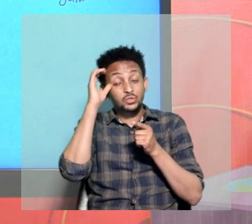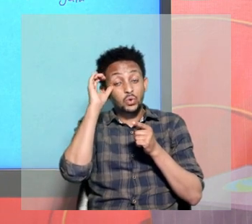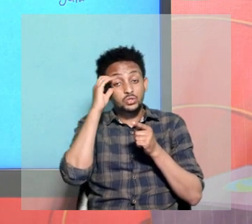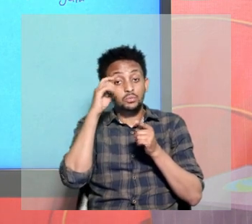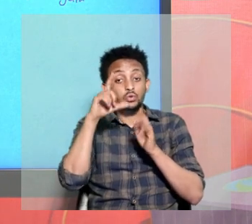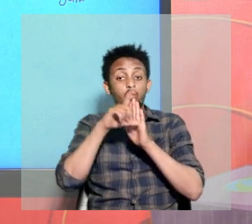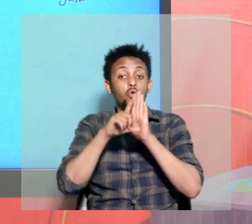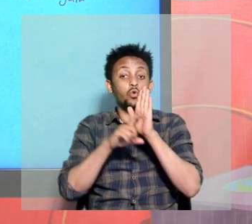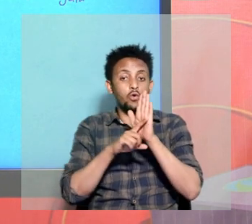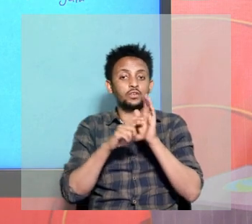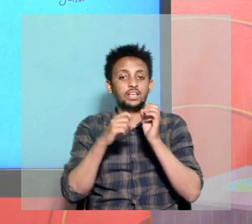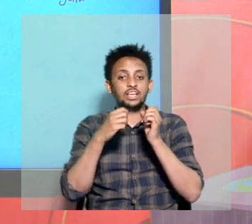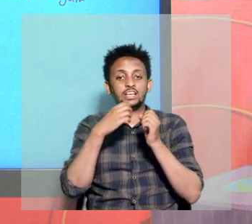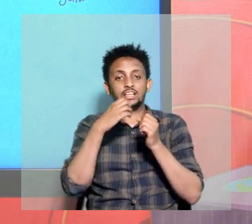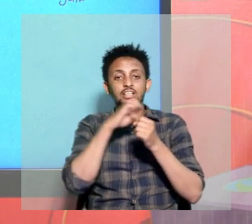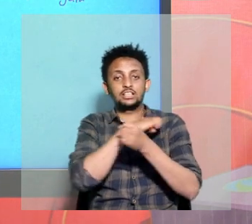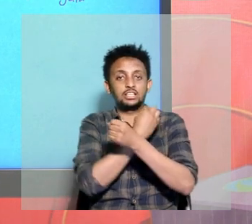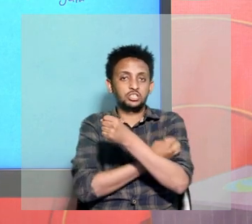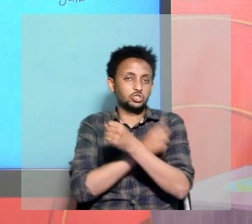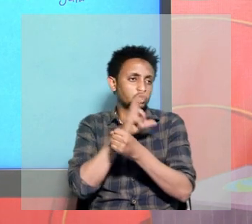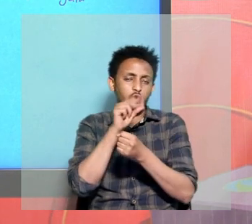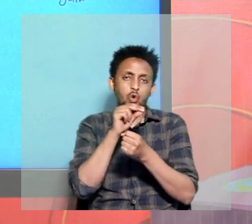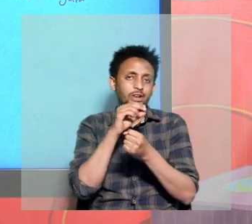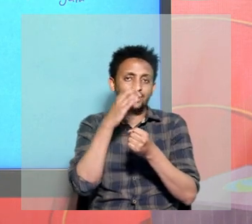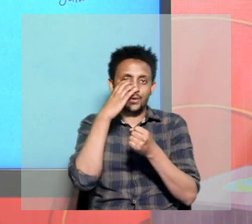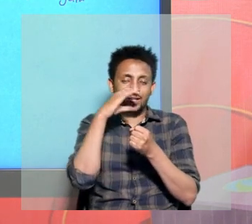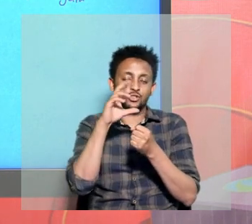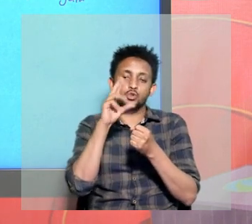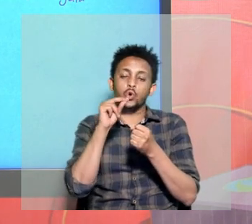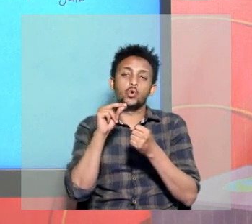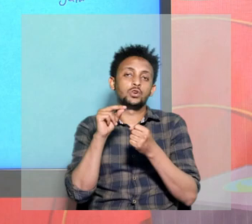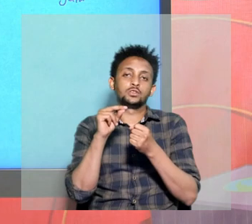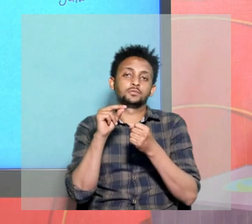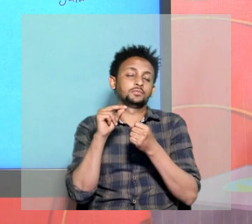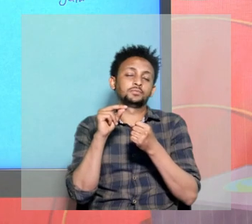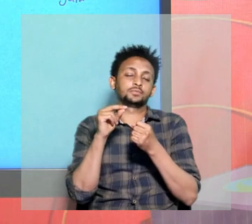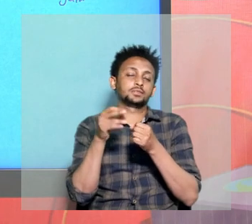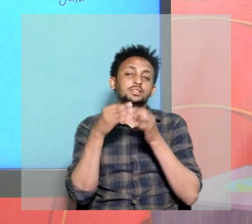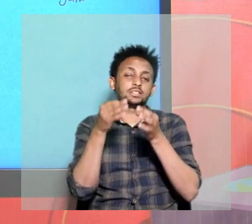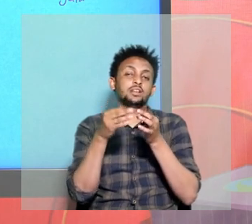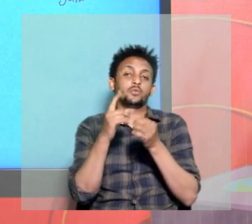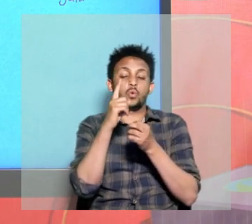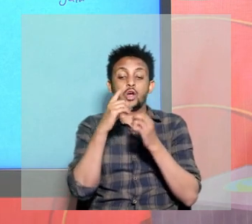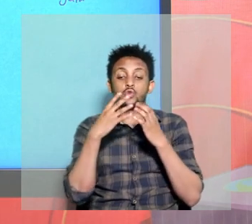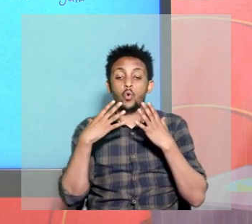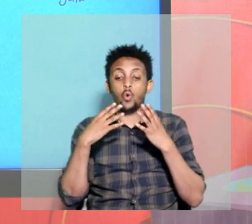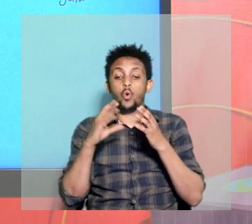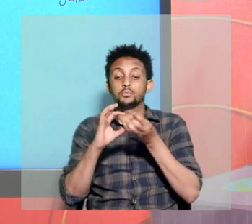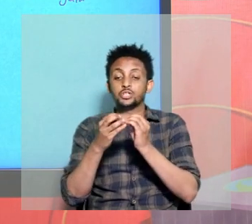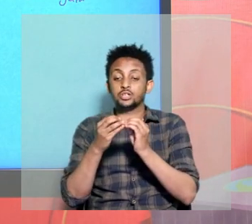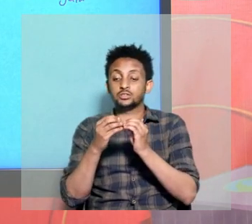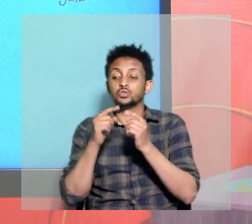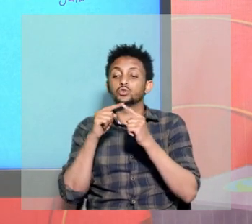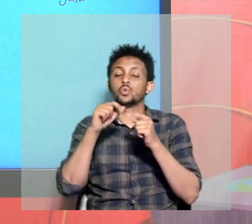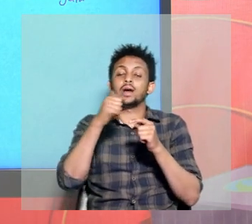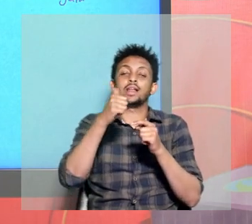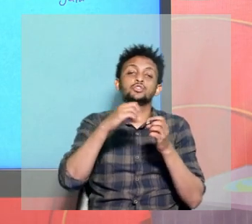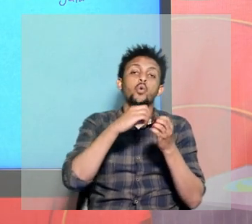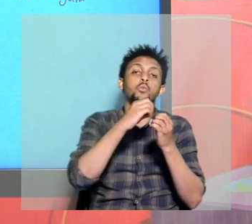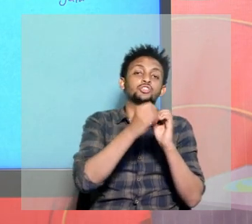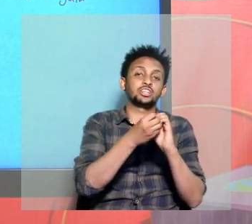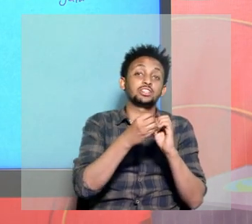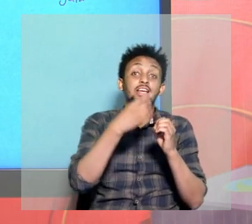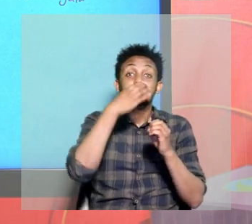concept of law of conservation of energy. Energy is neither created nor destroyed. Rather, it transfers from one object to the other object.